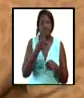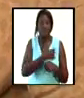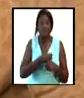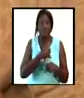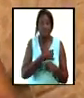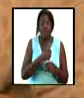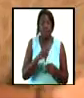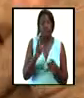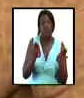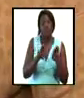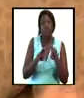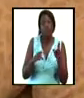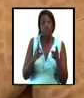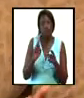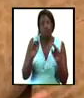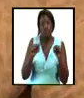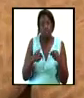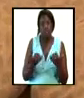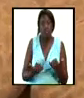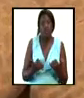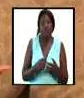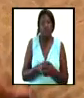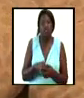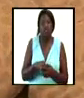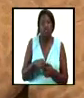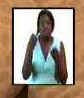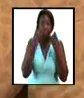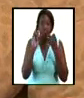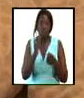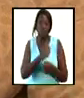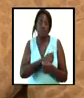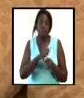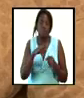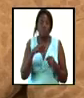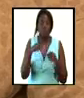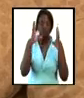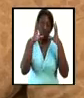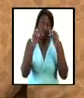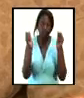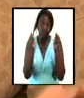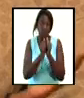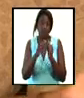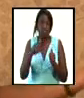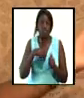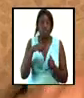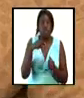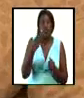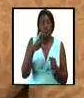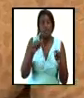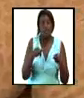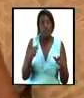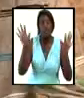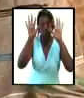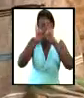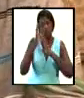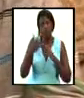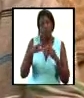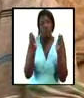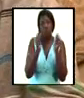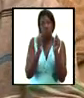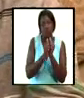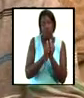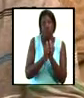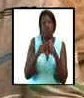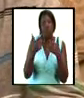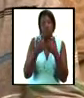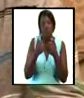what is it this time? She has told her mom that she's sleeping over at my place. Meanwhile, she went and spent the night with that Opa of hers.